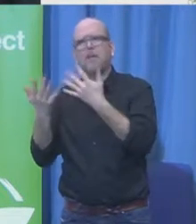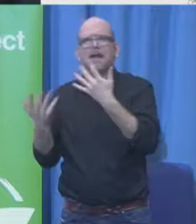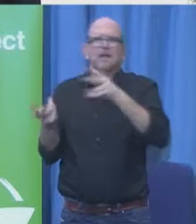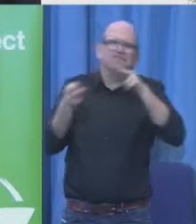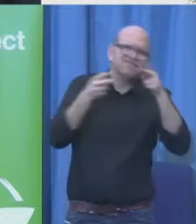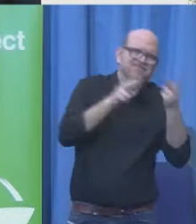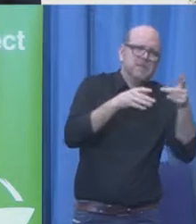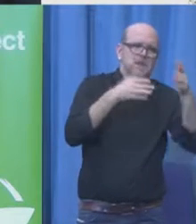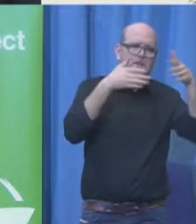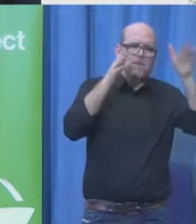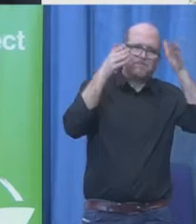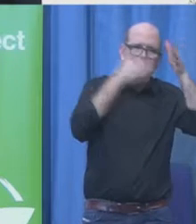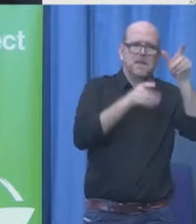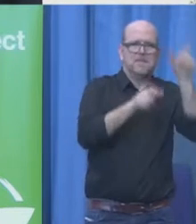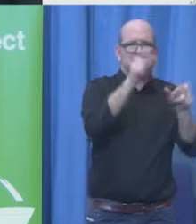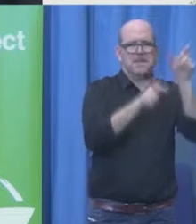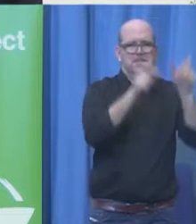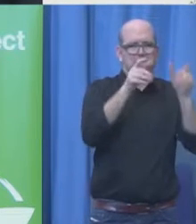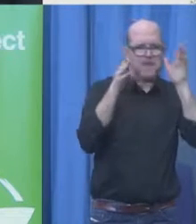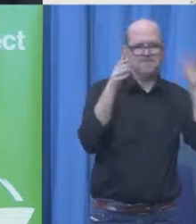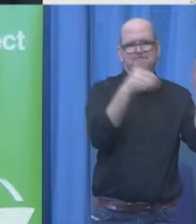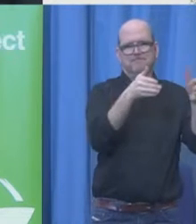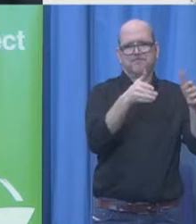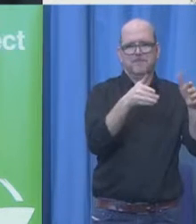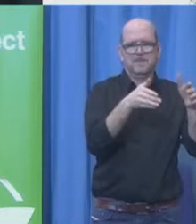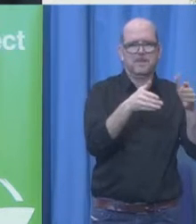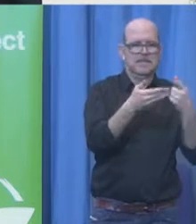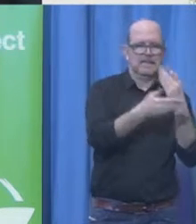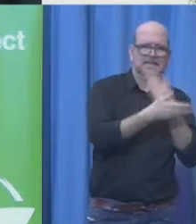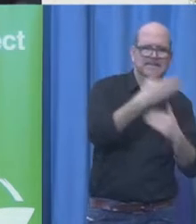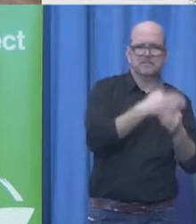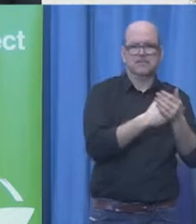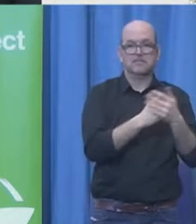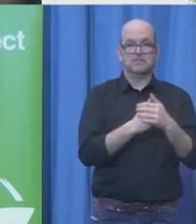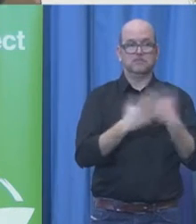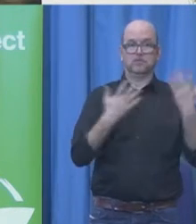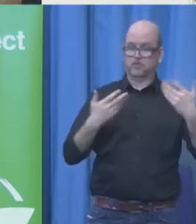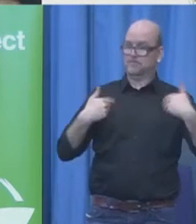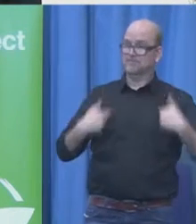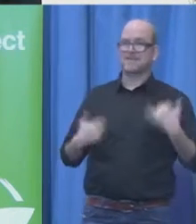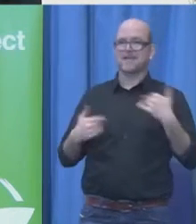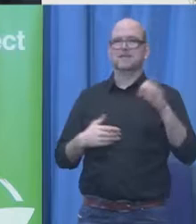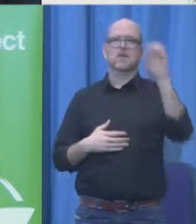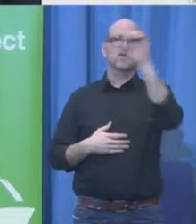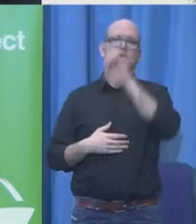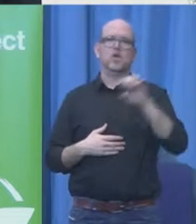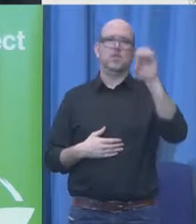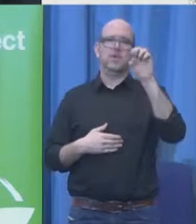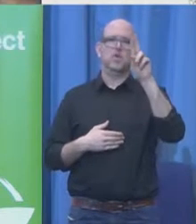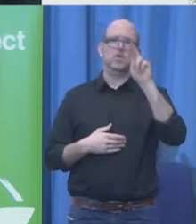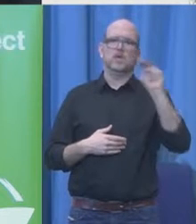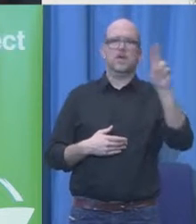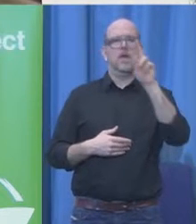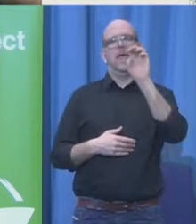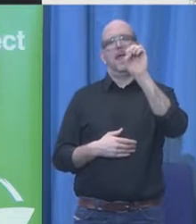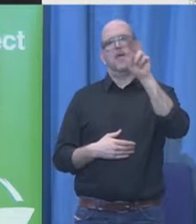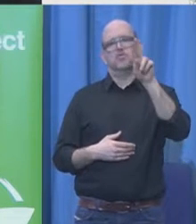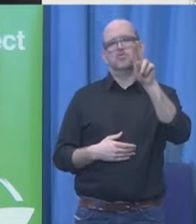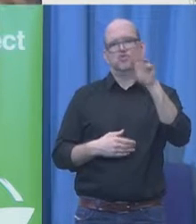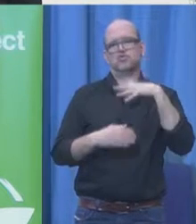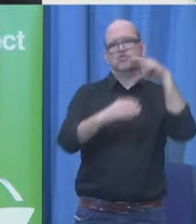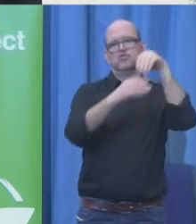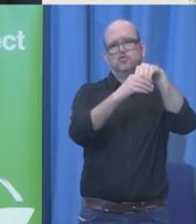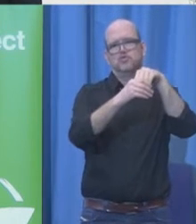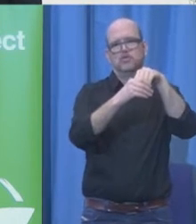the Convention for the European Union. So I combine the